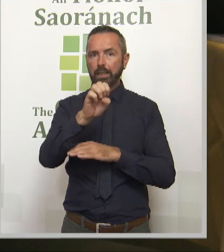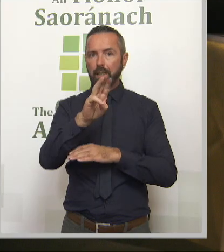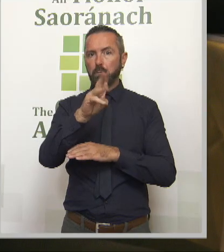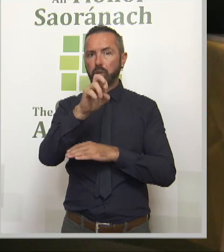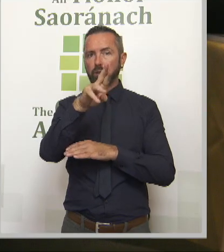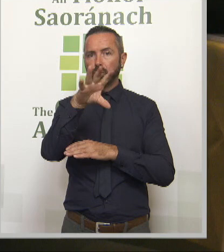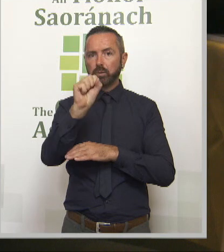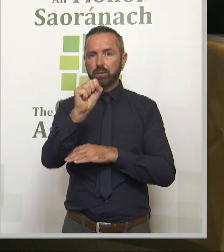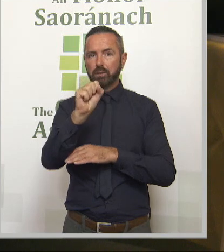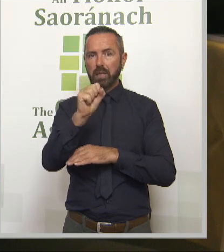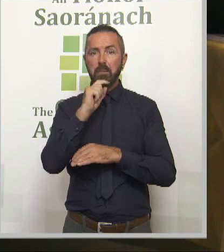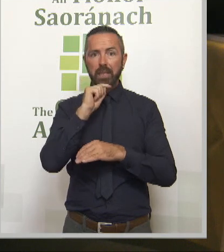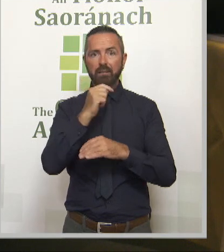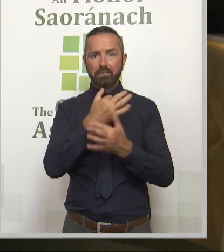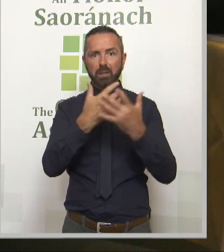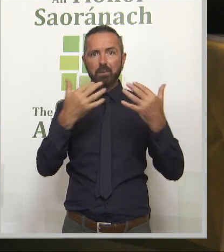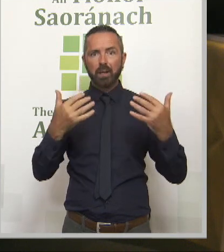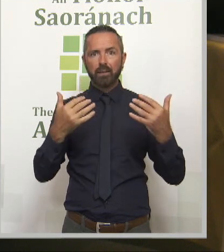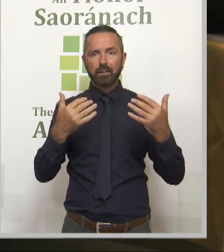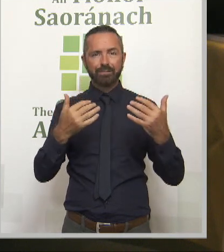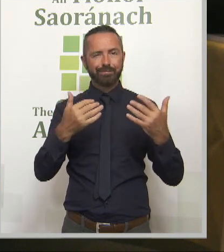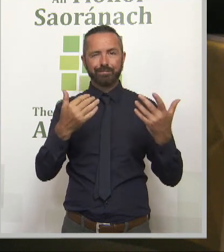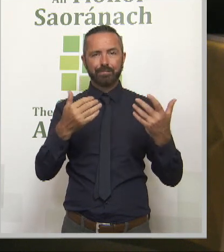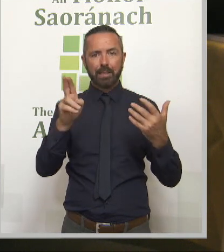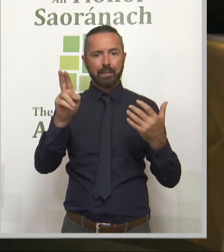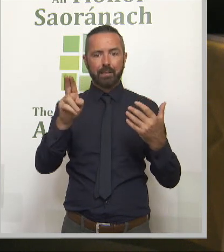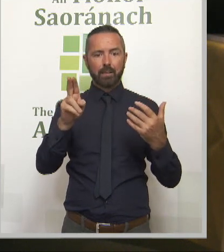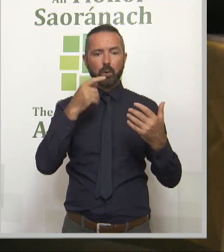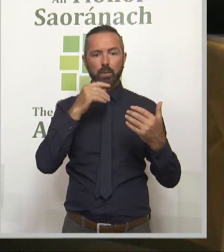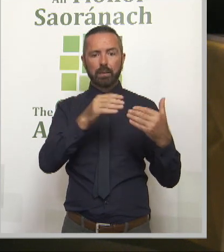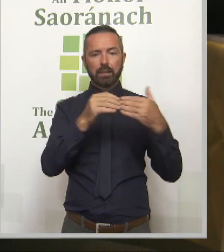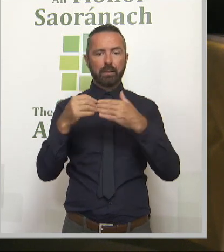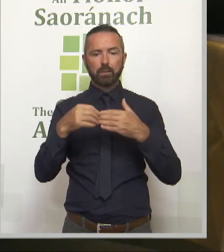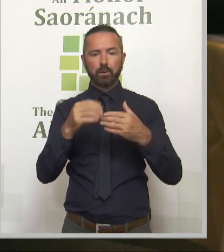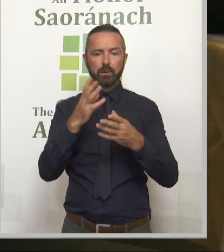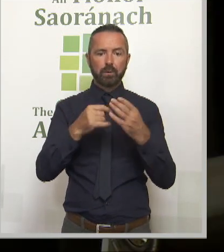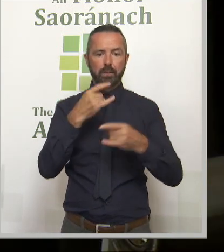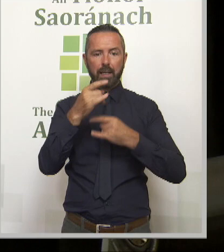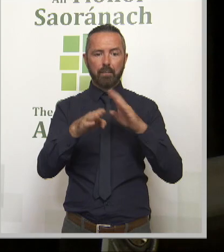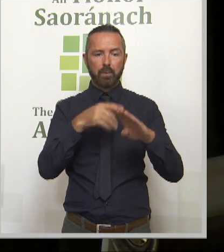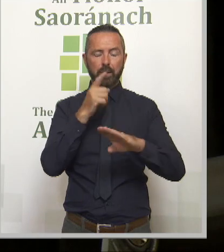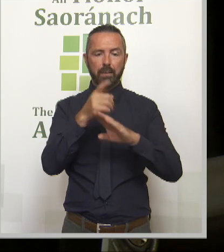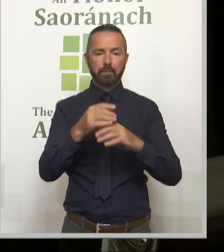to the organisms to sterility. So again, with a very marked effect on populations.